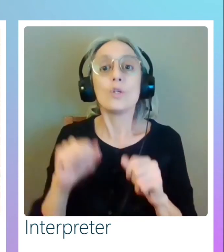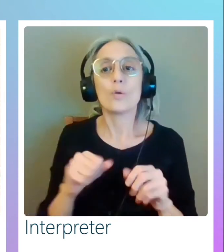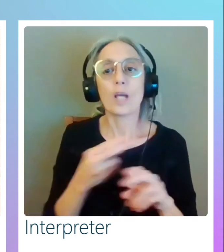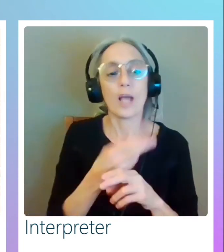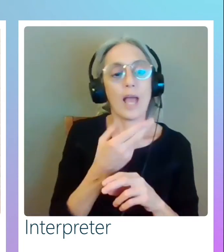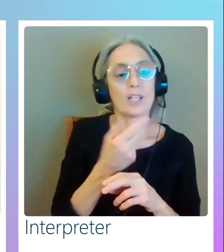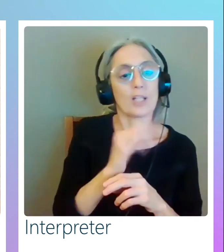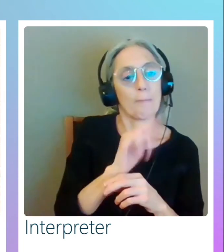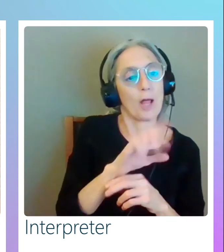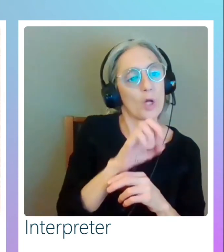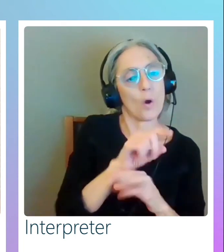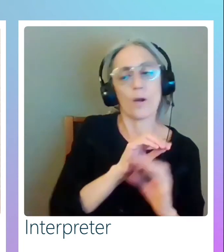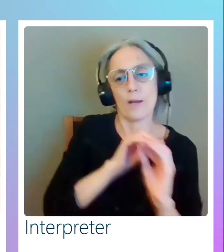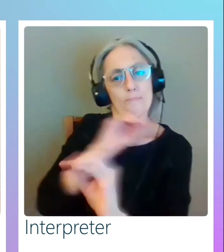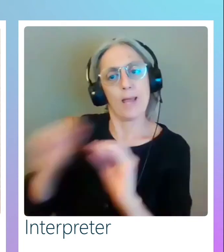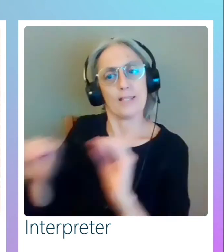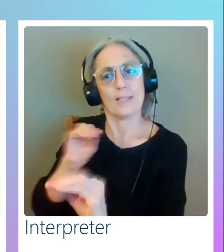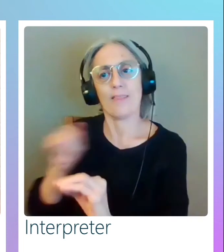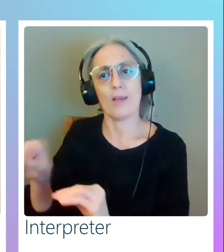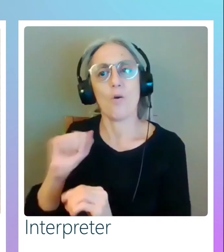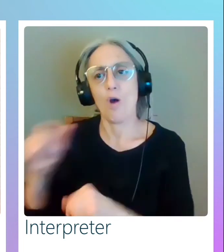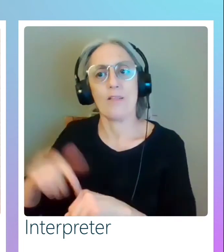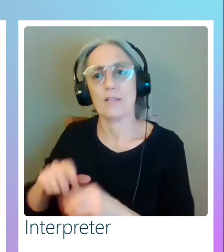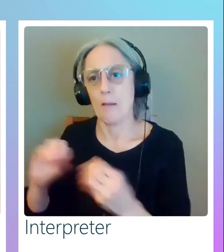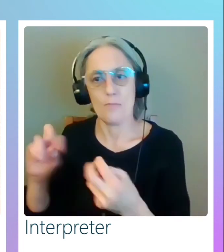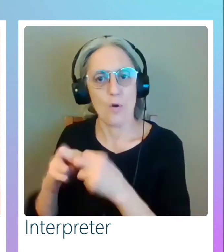code in all the time. It's not a problem.